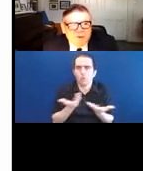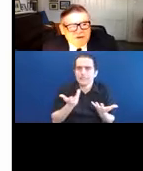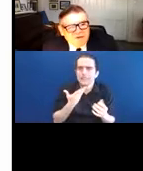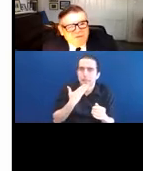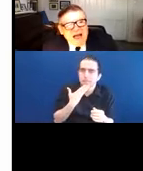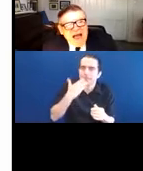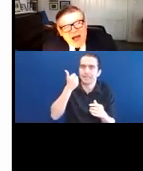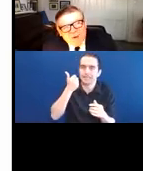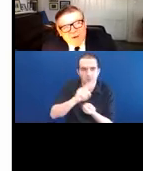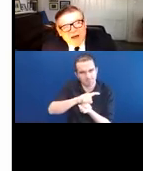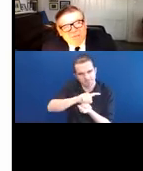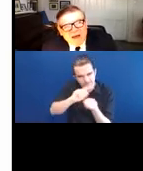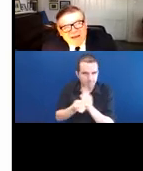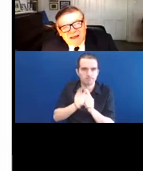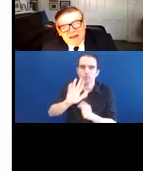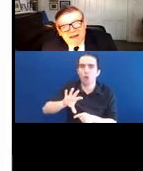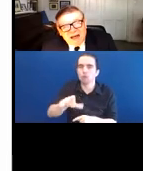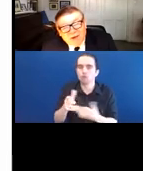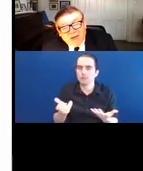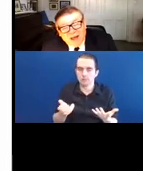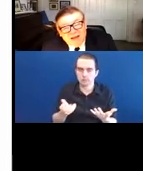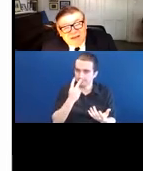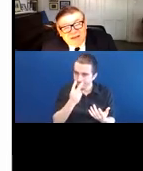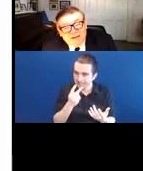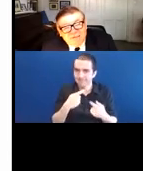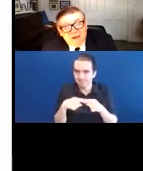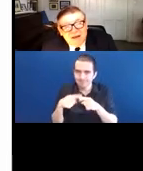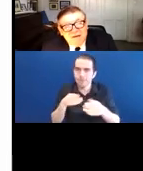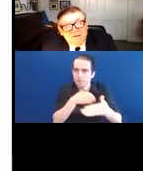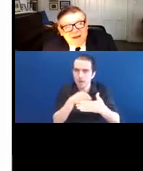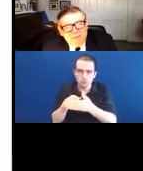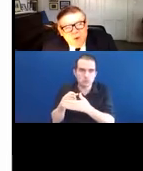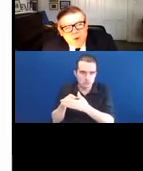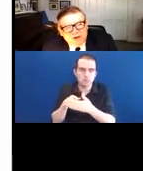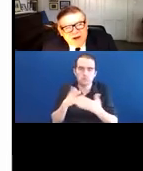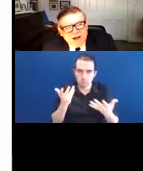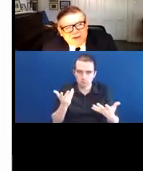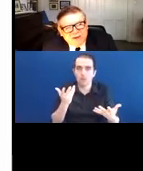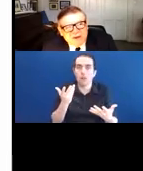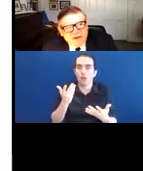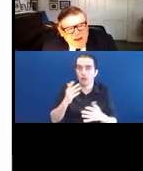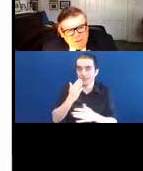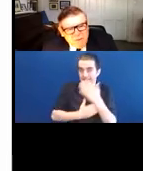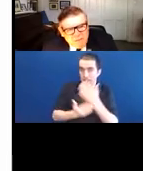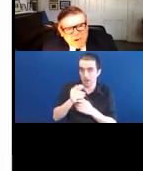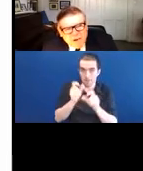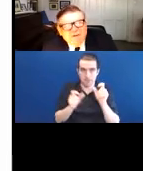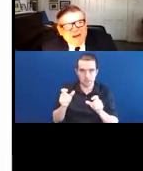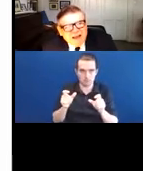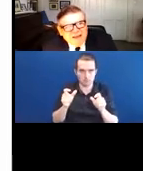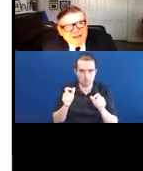more positive about how we might make the healthcare system fit more to Article 25.